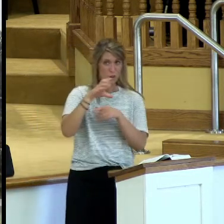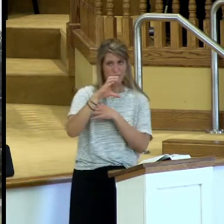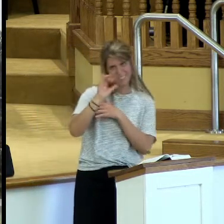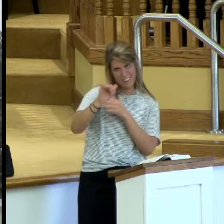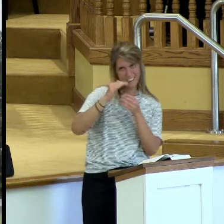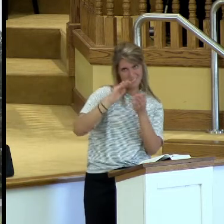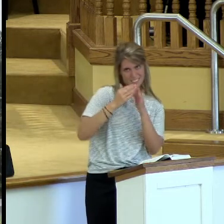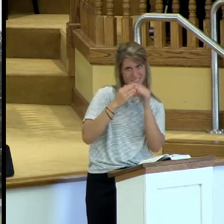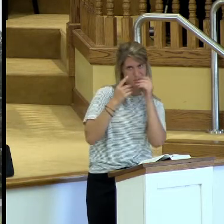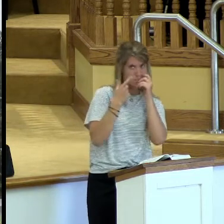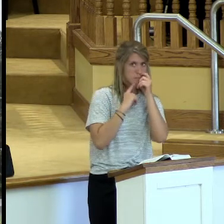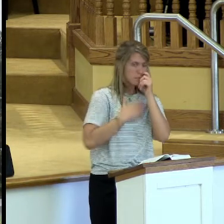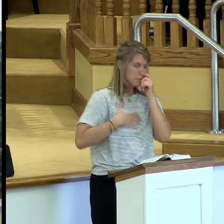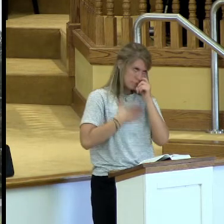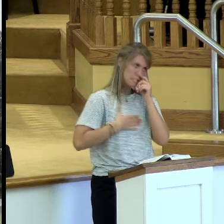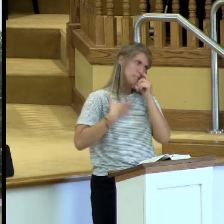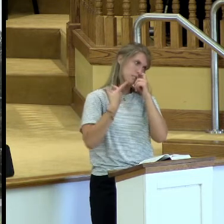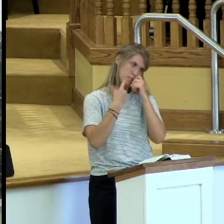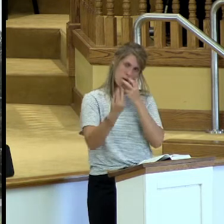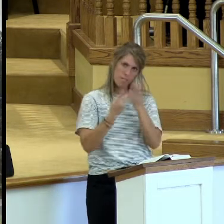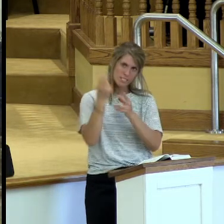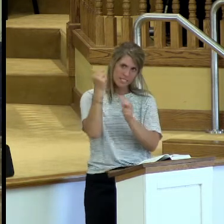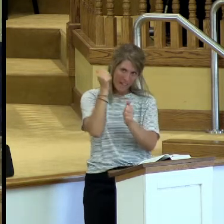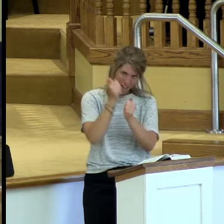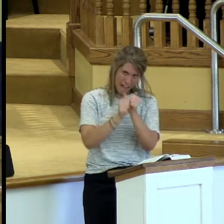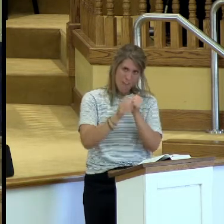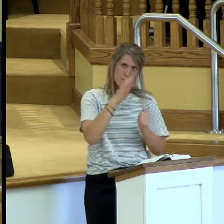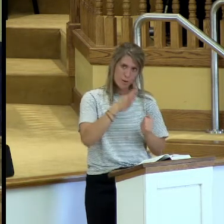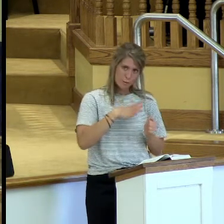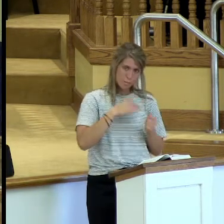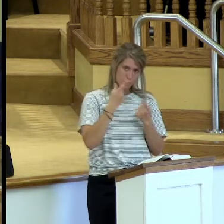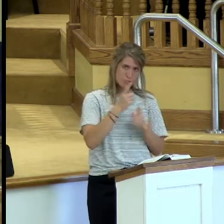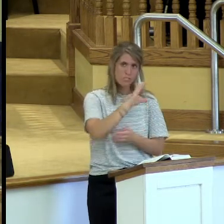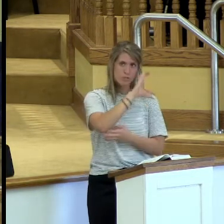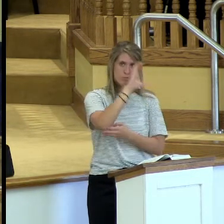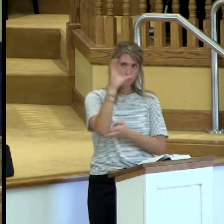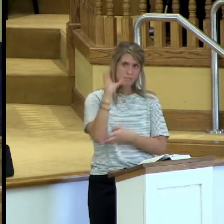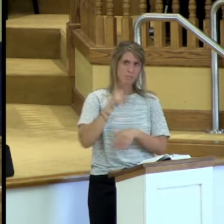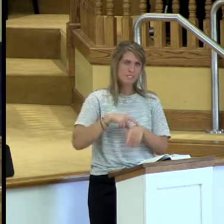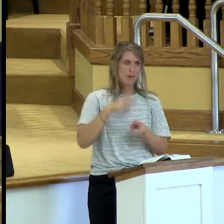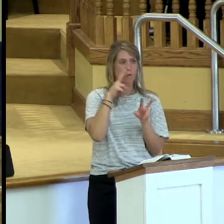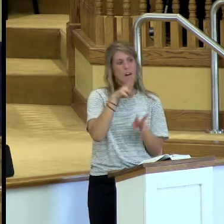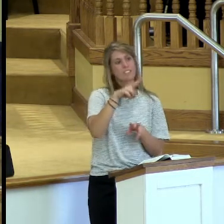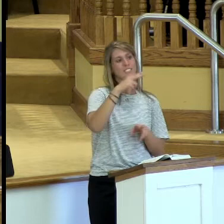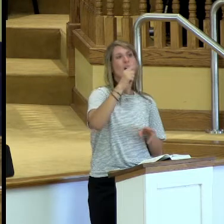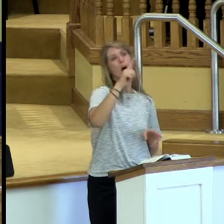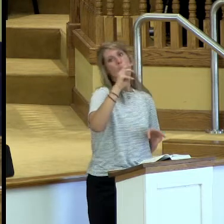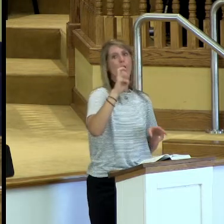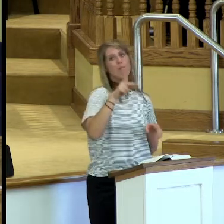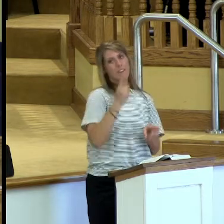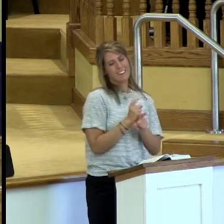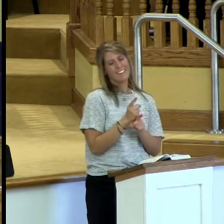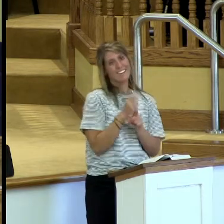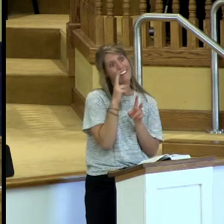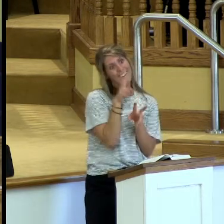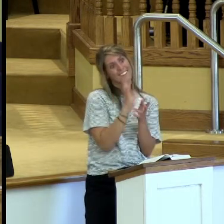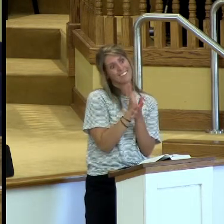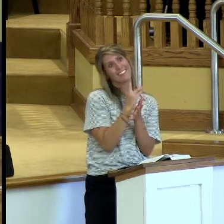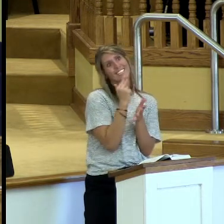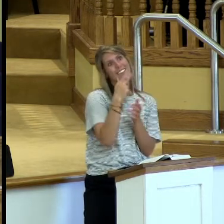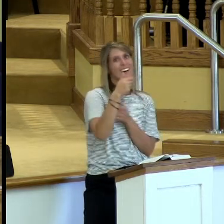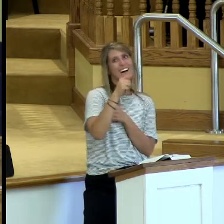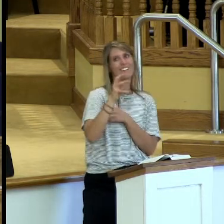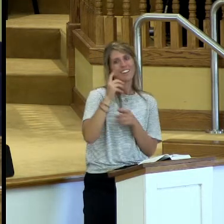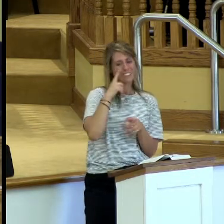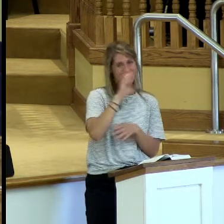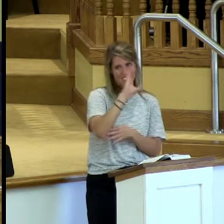Cloudcroft, New Mexico, do it. Every woman in here during Christmas time watches Hallmark Channel. Yeah, don't